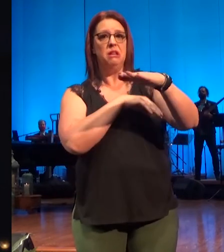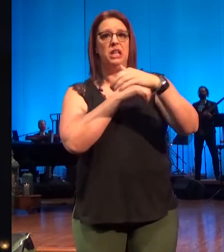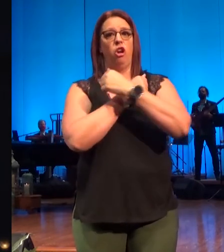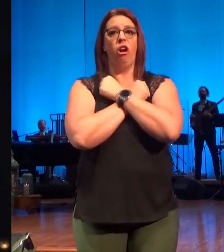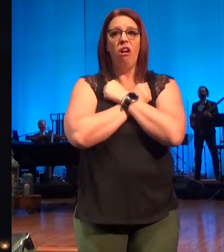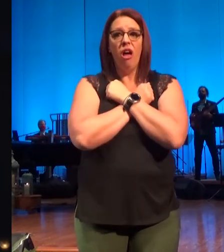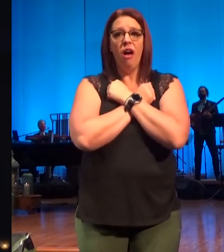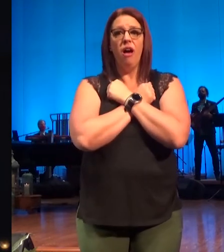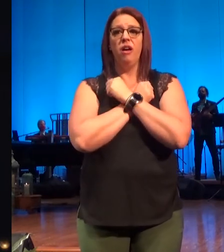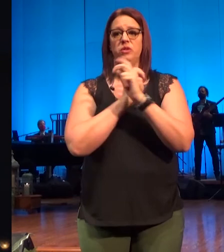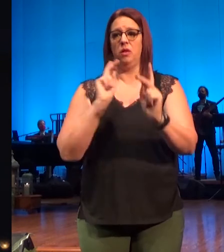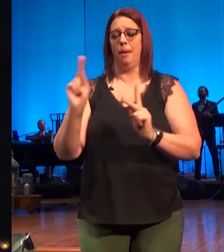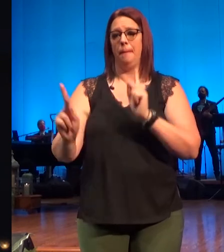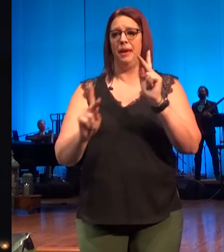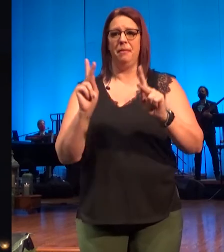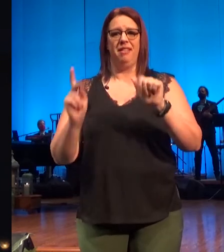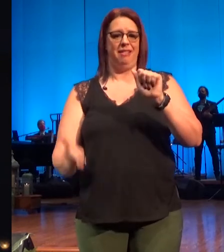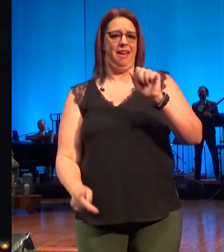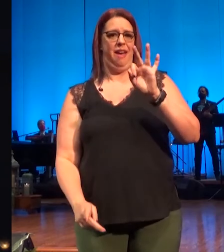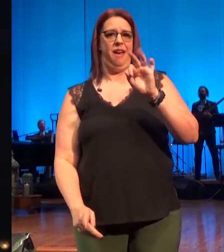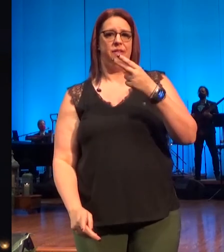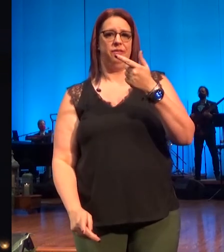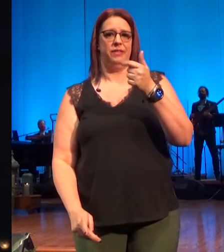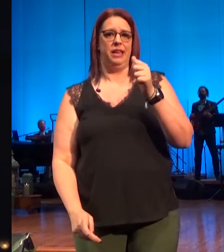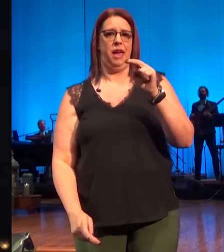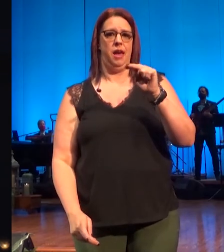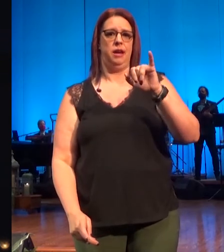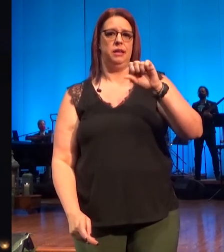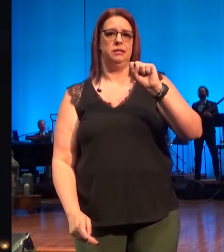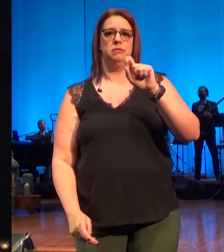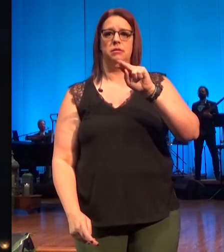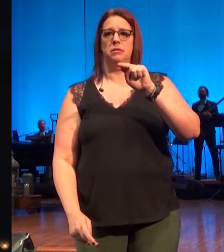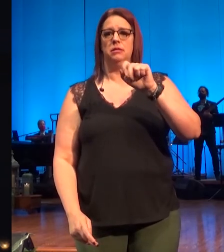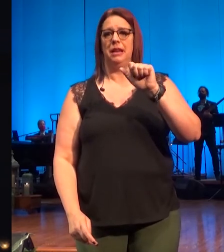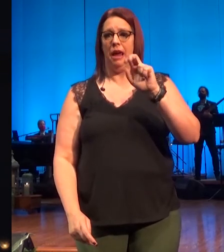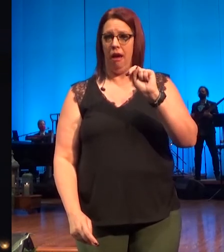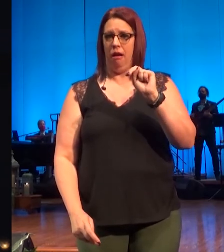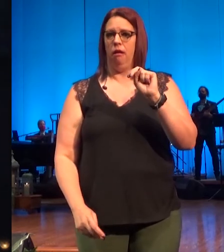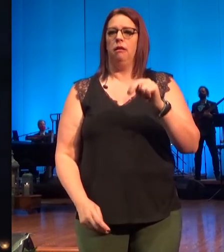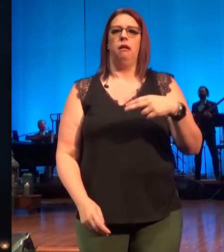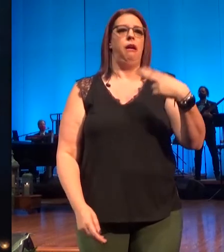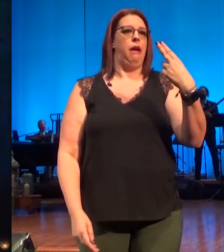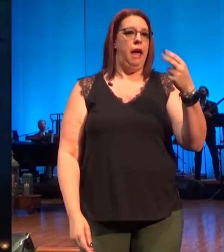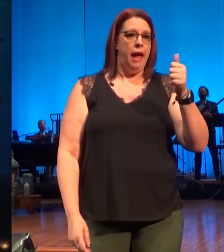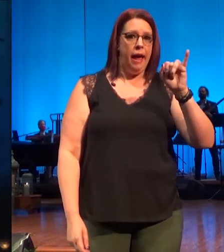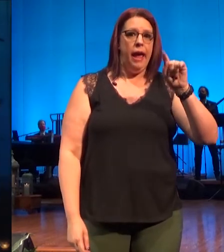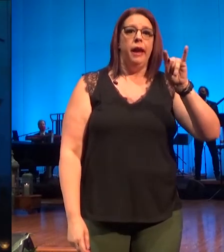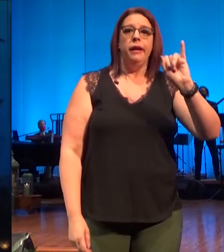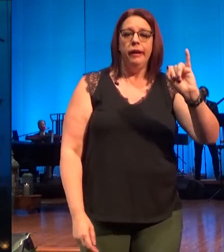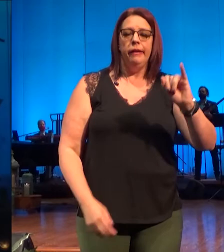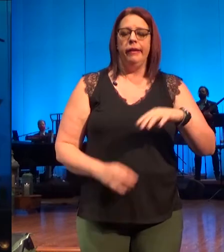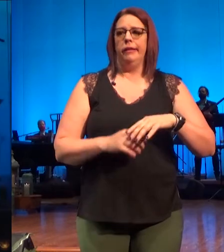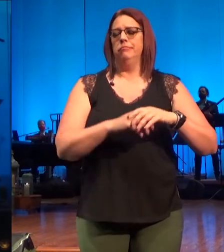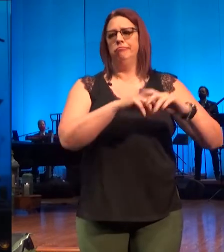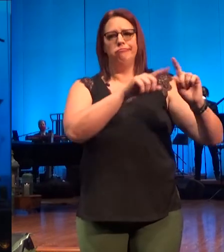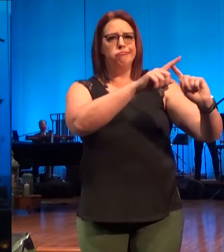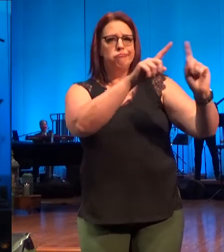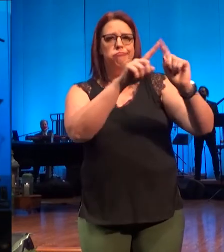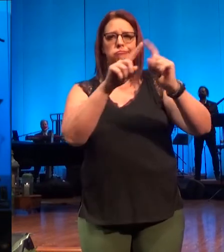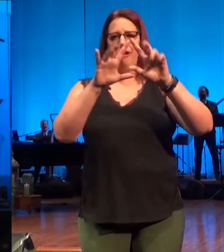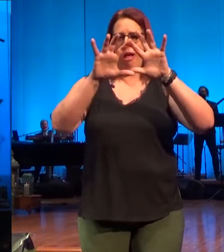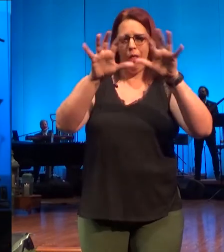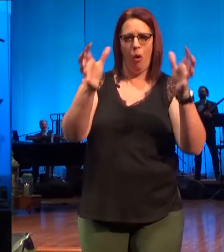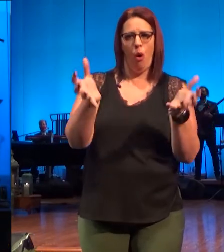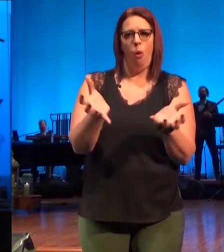all those people in Afghanistan, to people in Haiti, to people all over the world who are